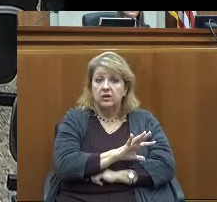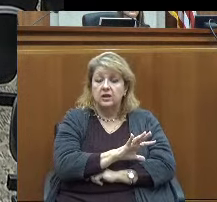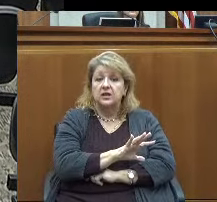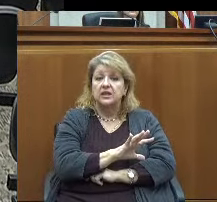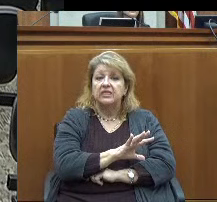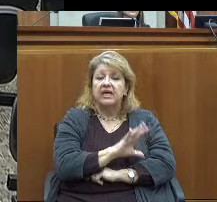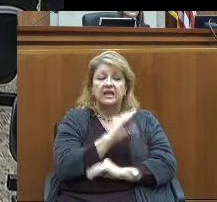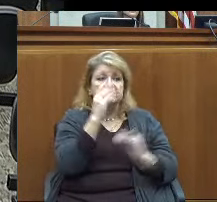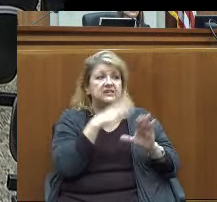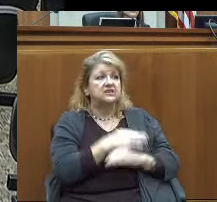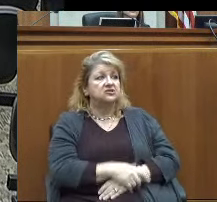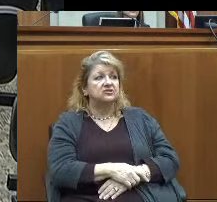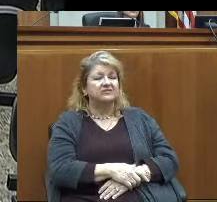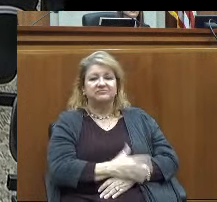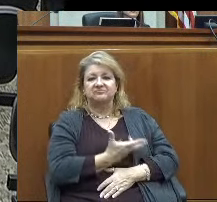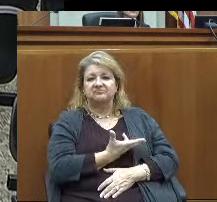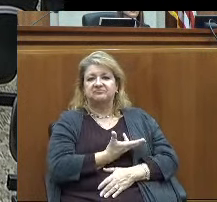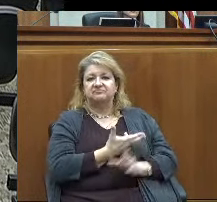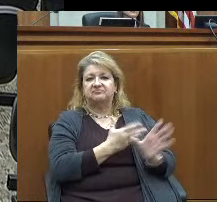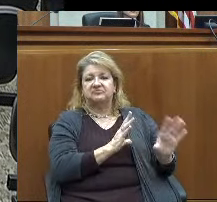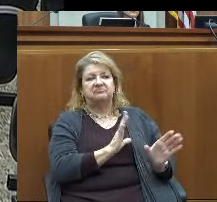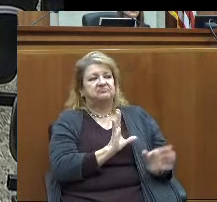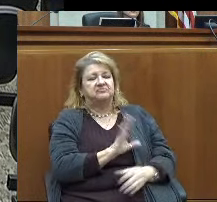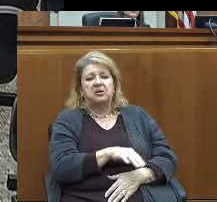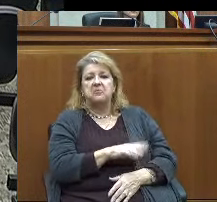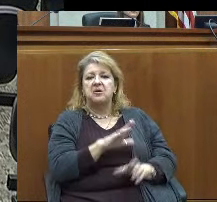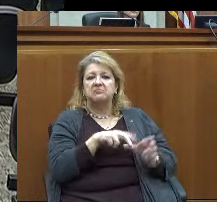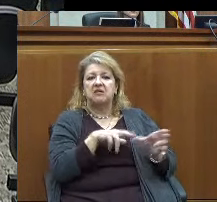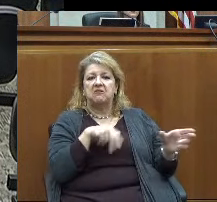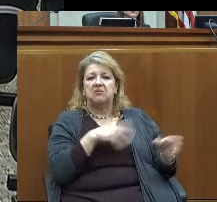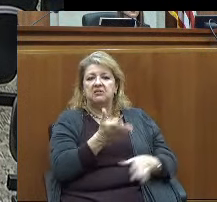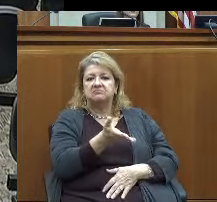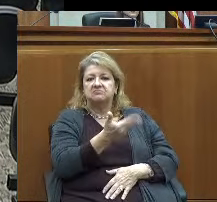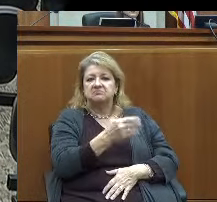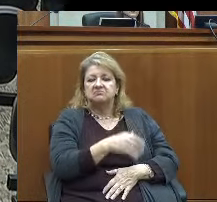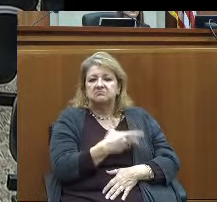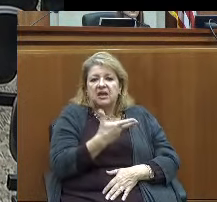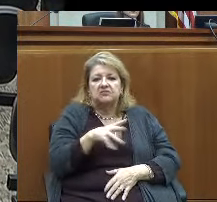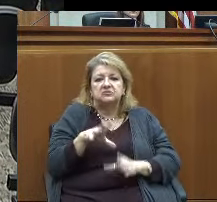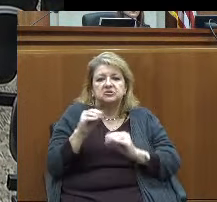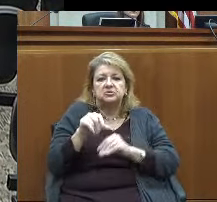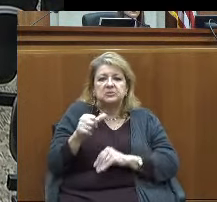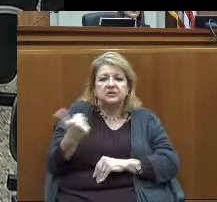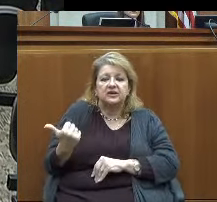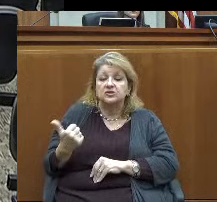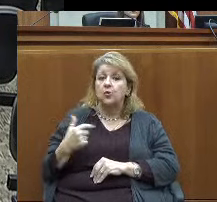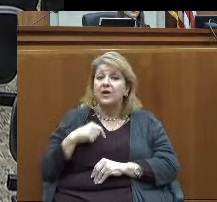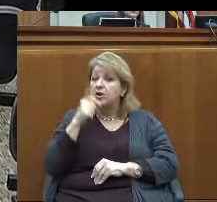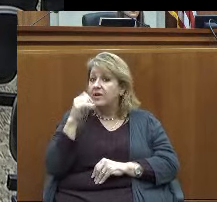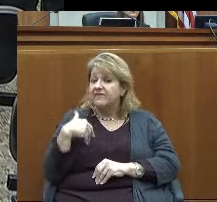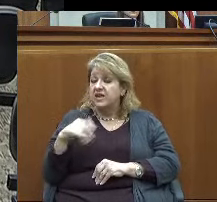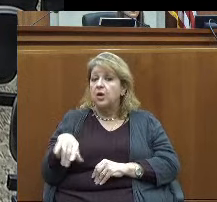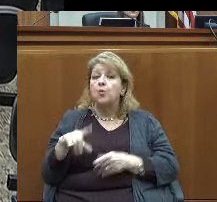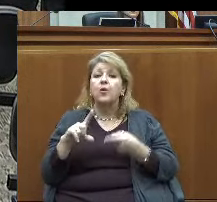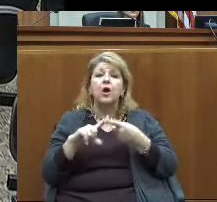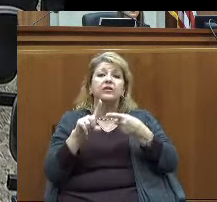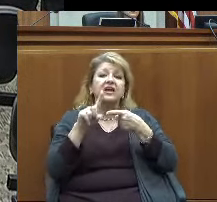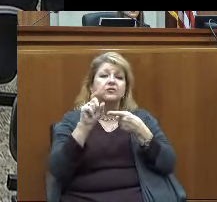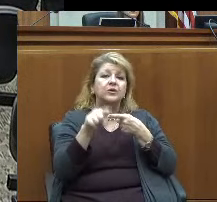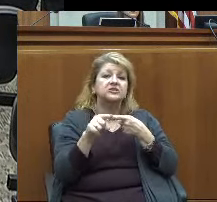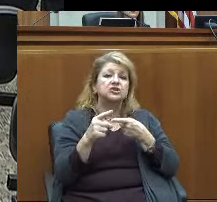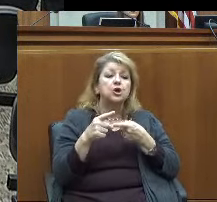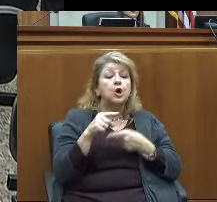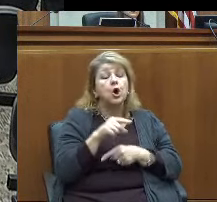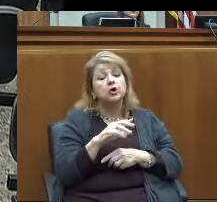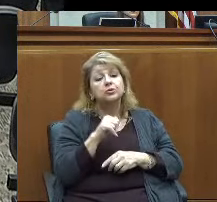to teachers leaving the profession, and we don't have a measure of that. All we have is a question asking them if they're dissatisfied with what's